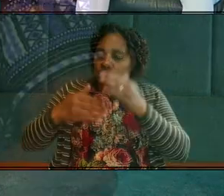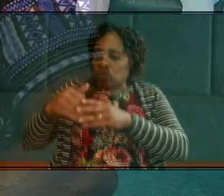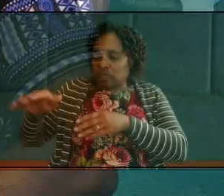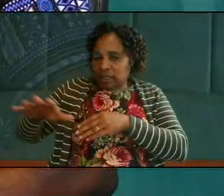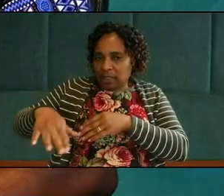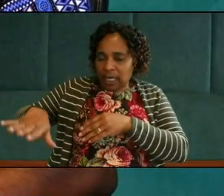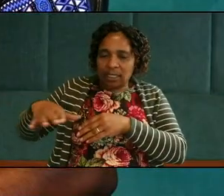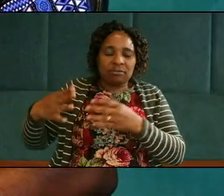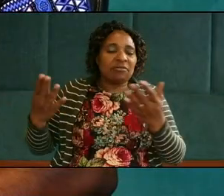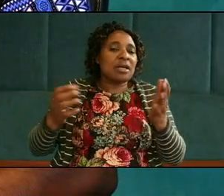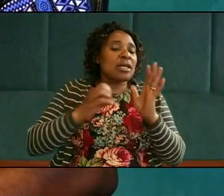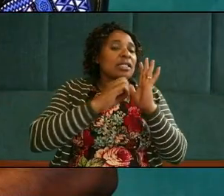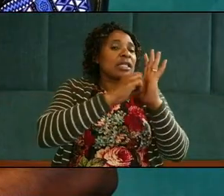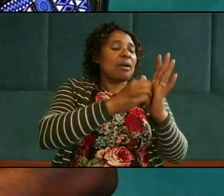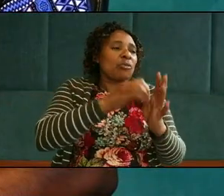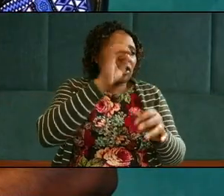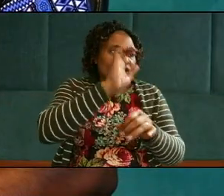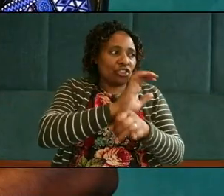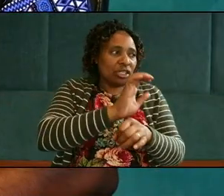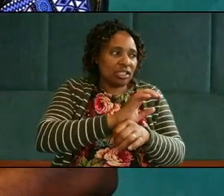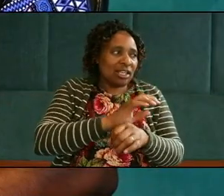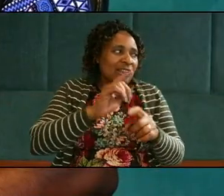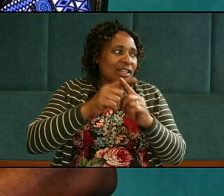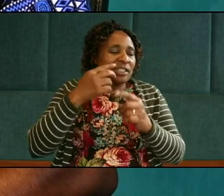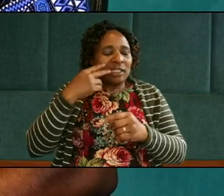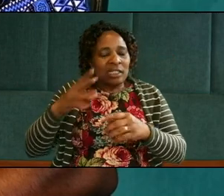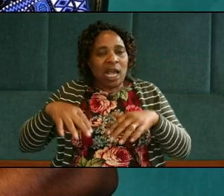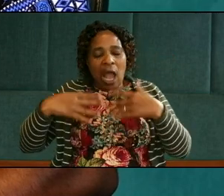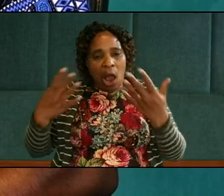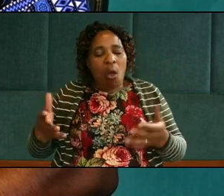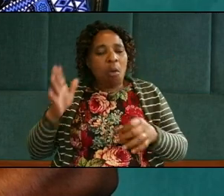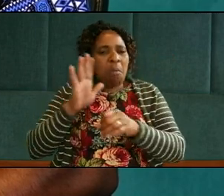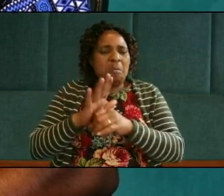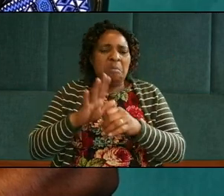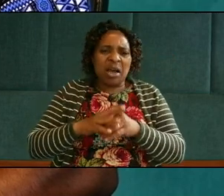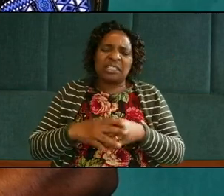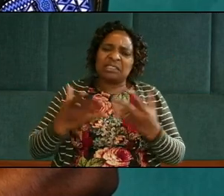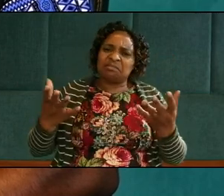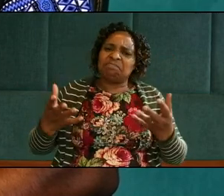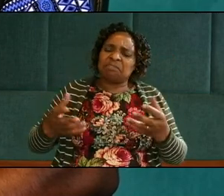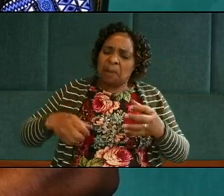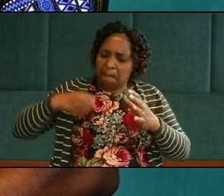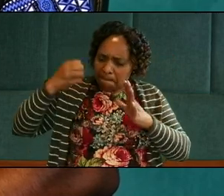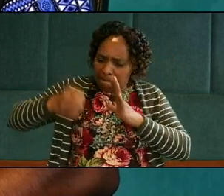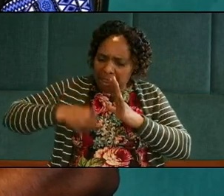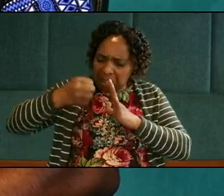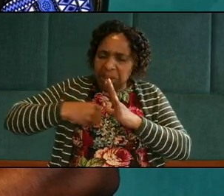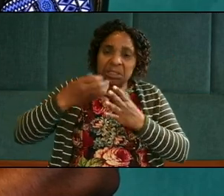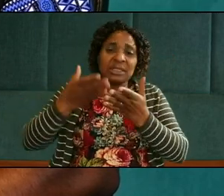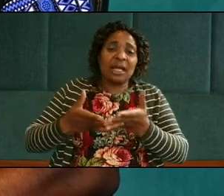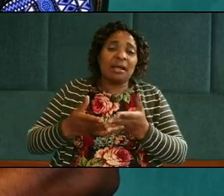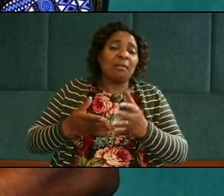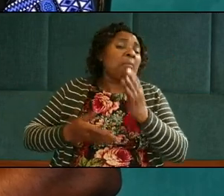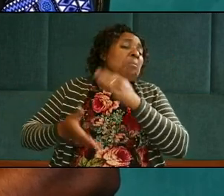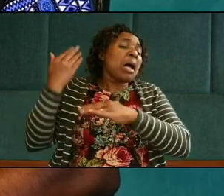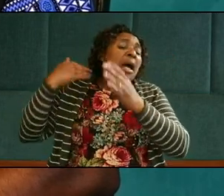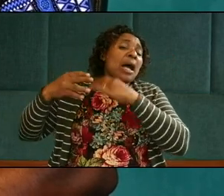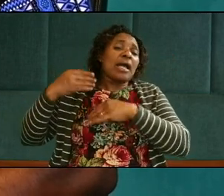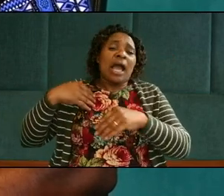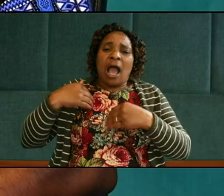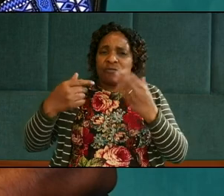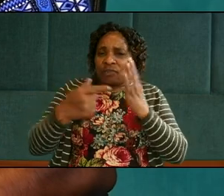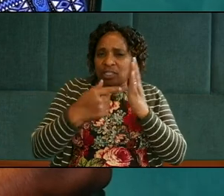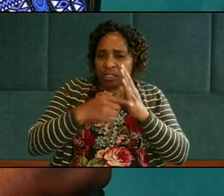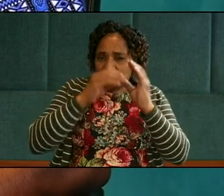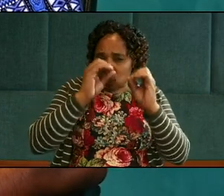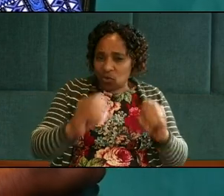for example, something like a church, and seen how much machinery is used these days. Back in the day, they didn't have such technology, but built